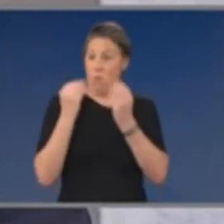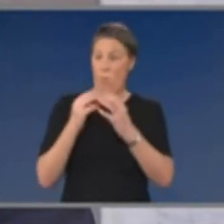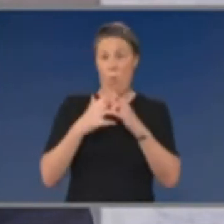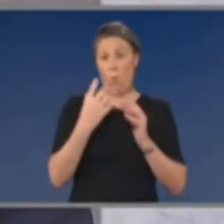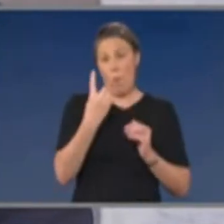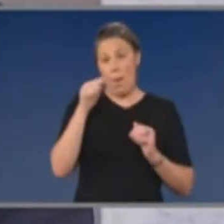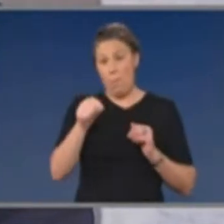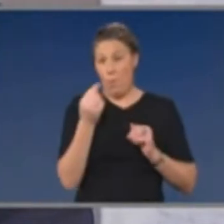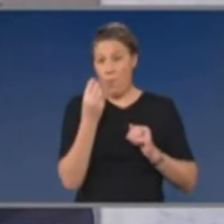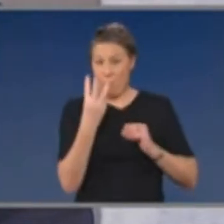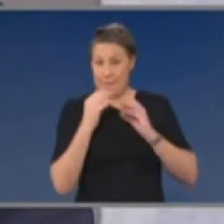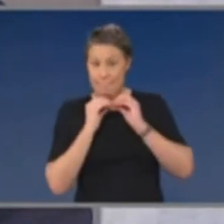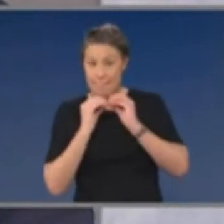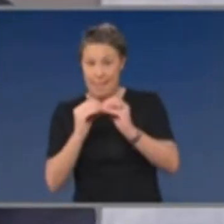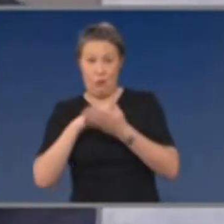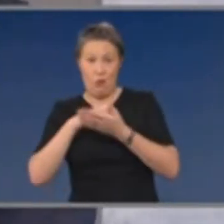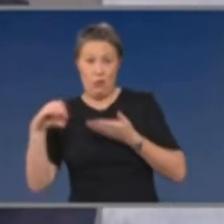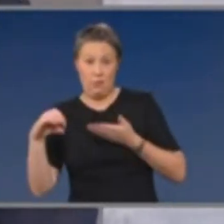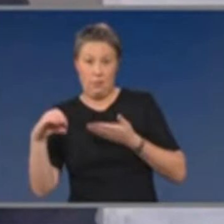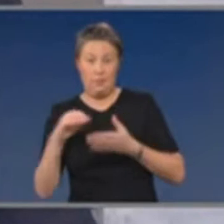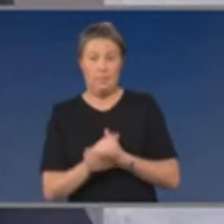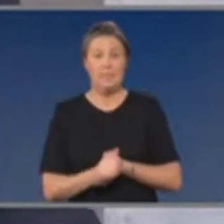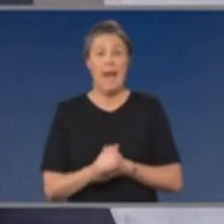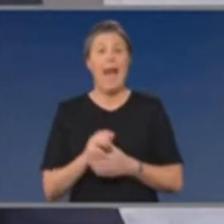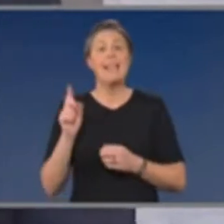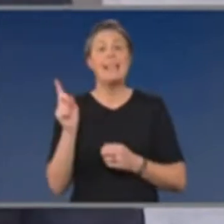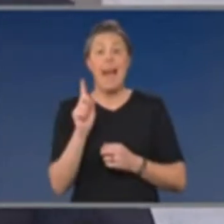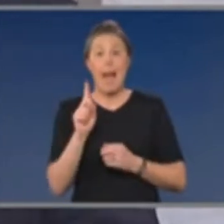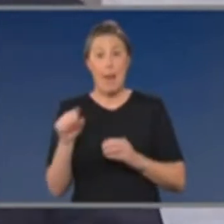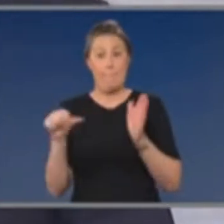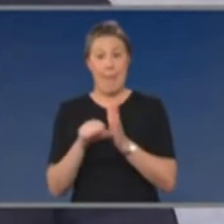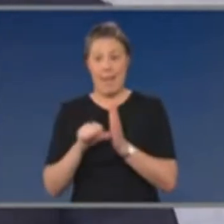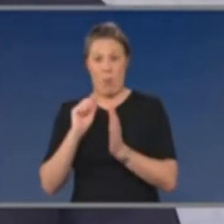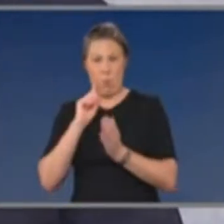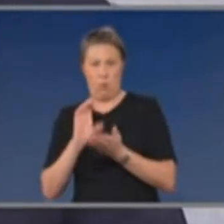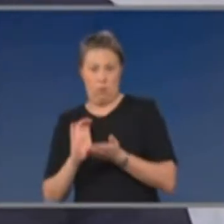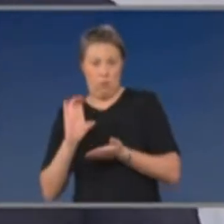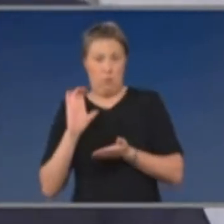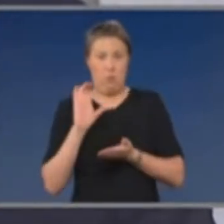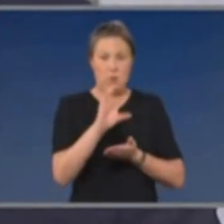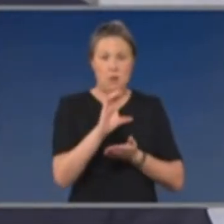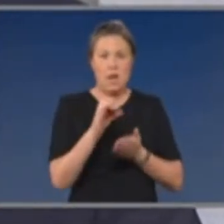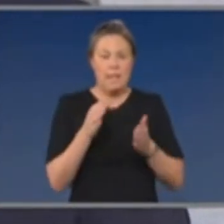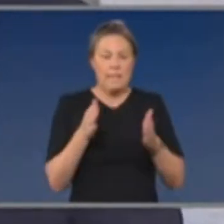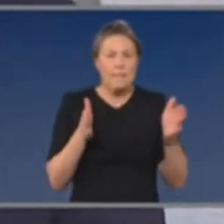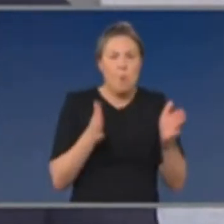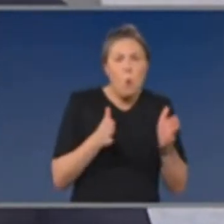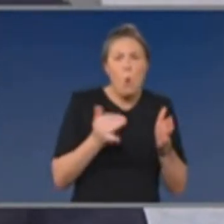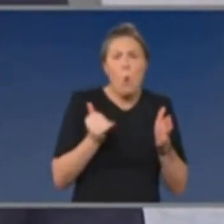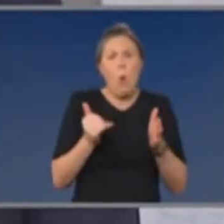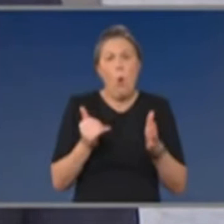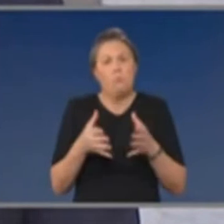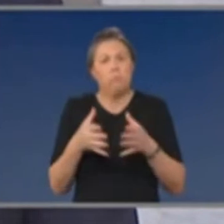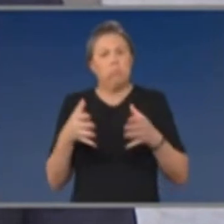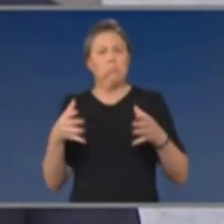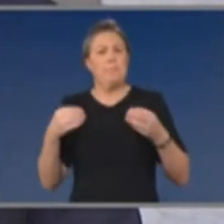are extending that now to small and medium-sized businesses, which means 180,000 apprentices we believe will be supported